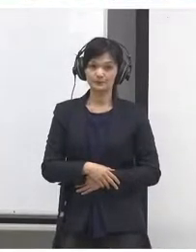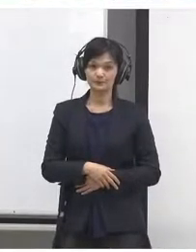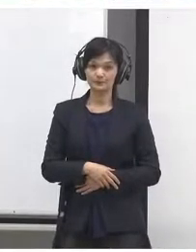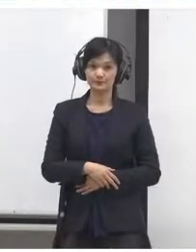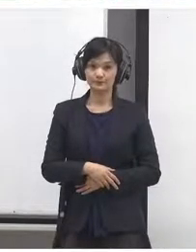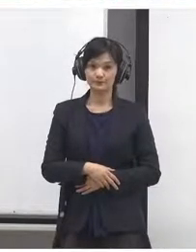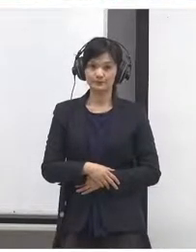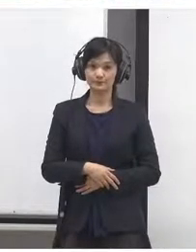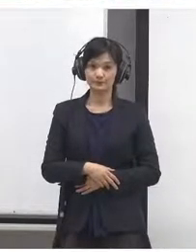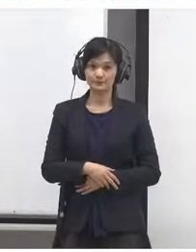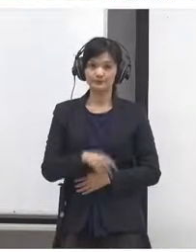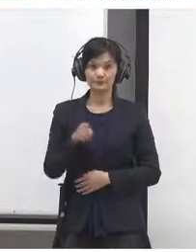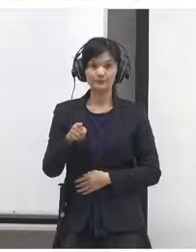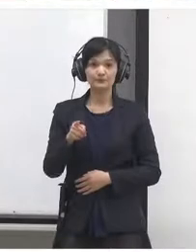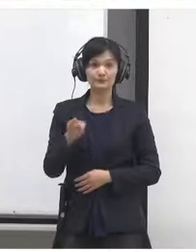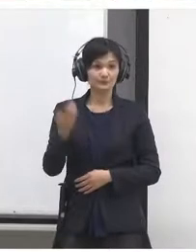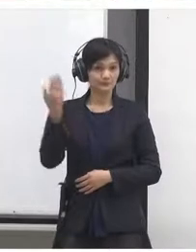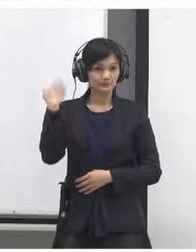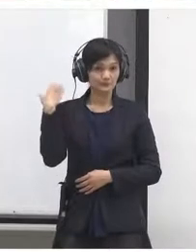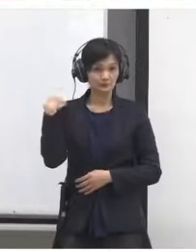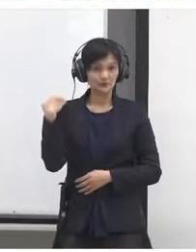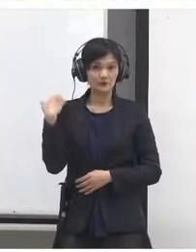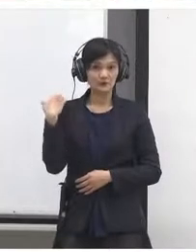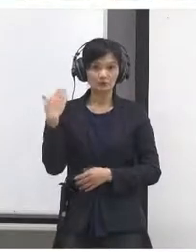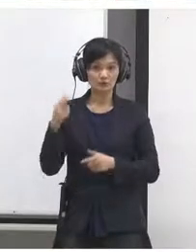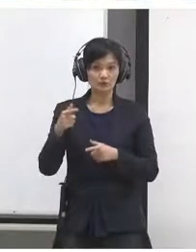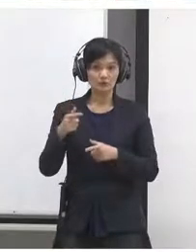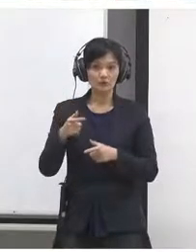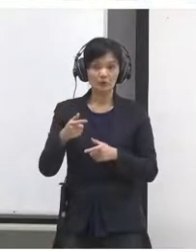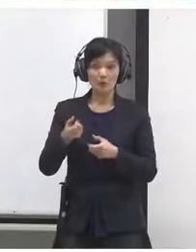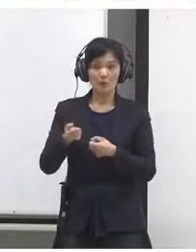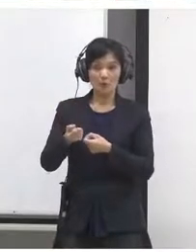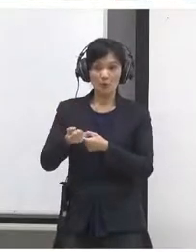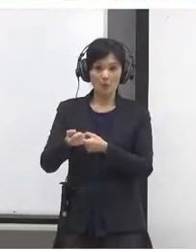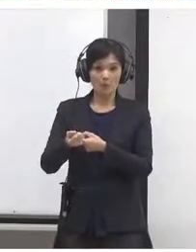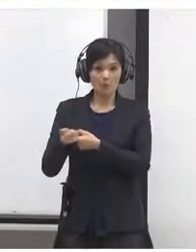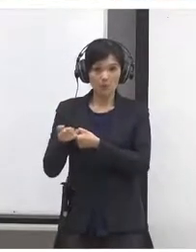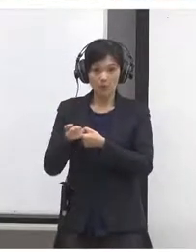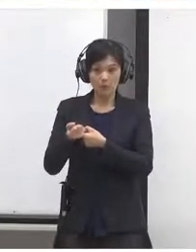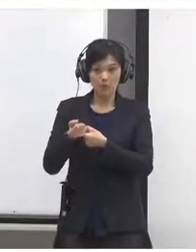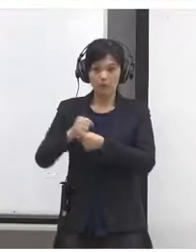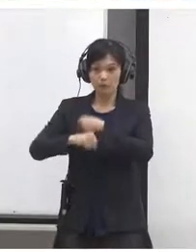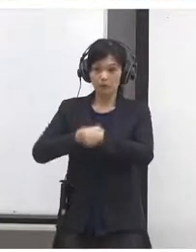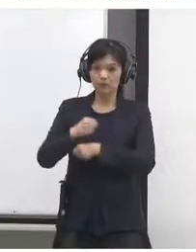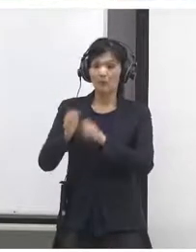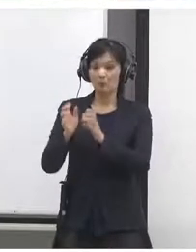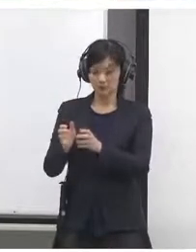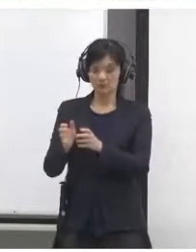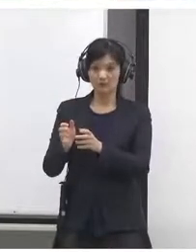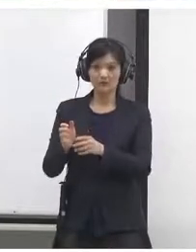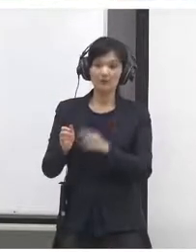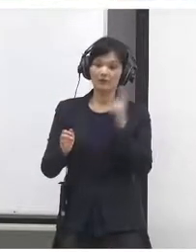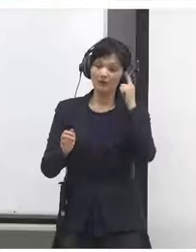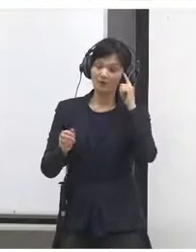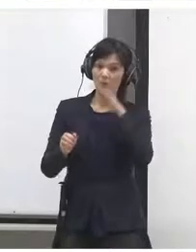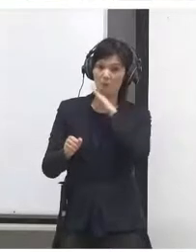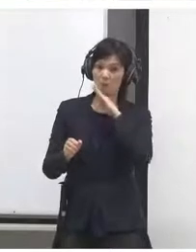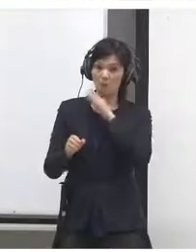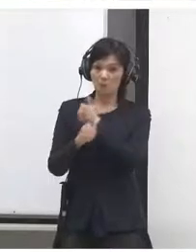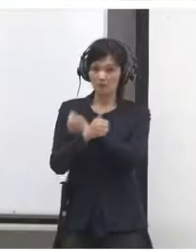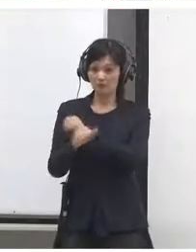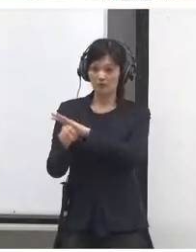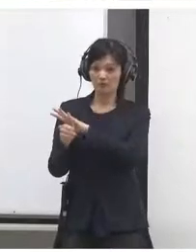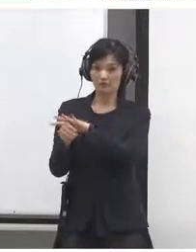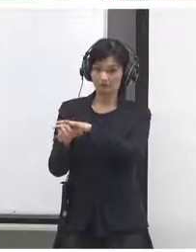have the time to invite them. So that's why we can do it. So we have to really appreciate for